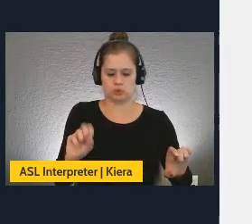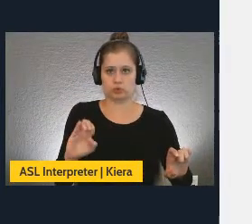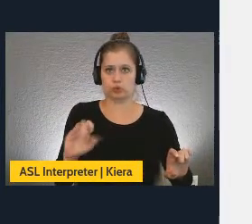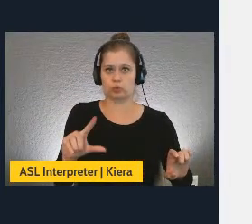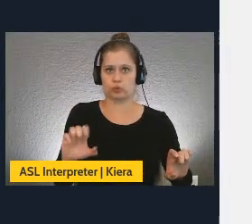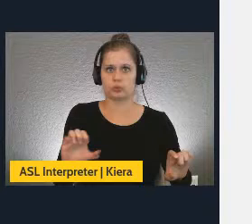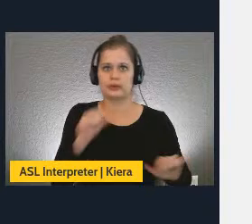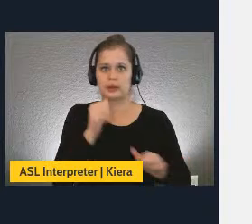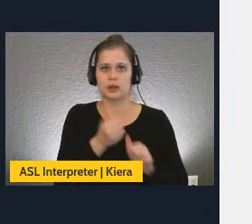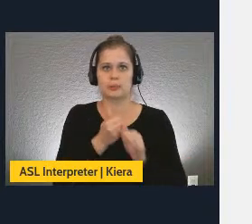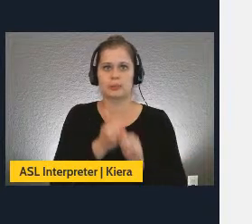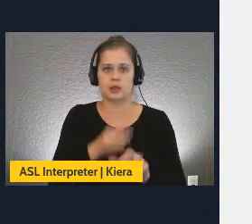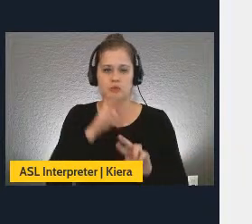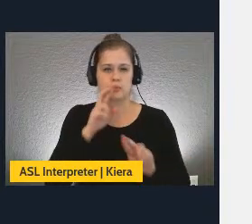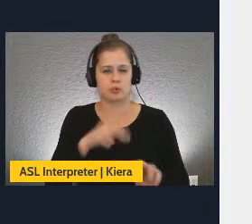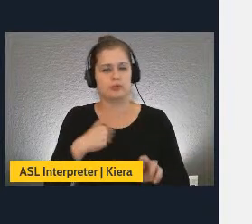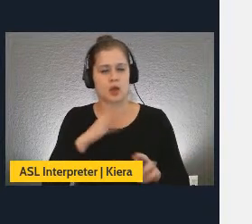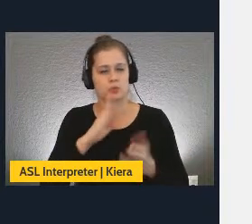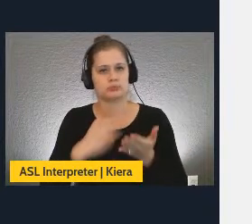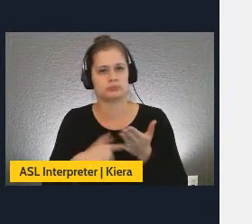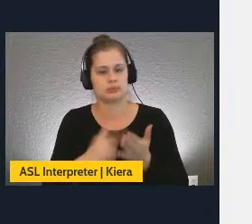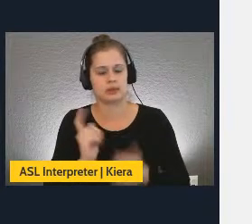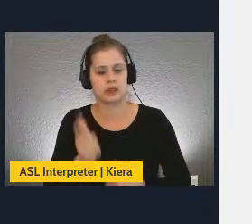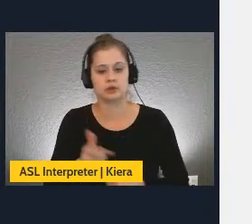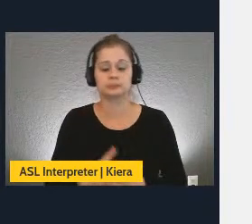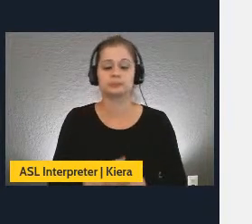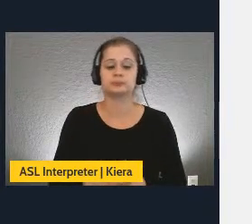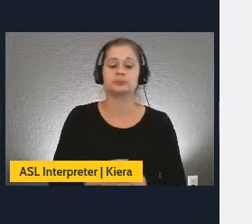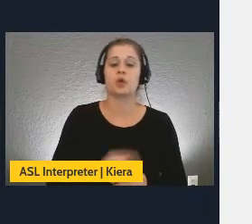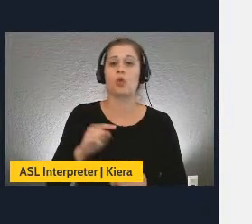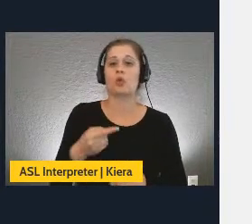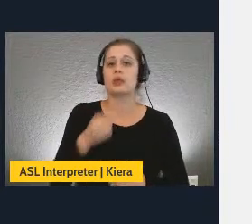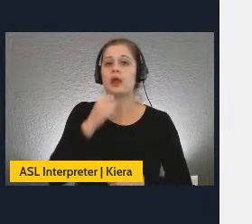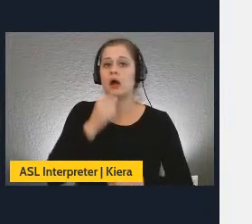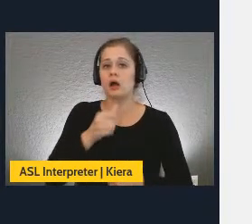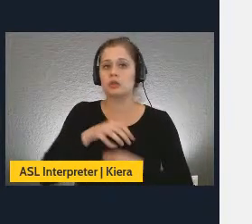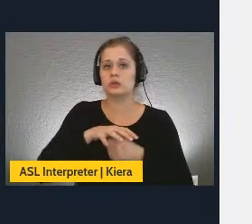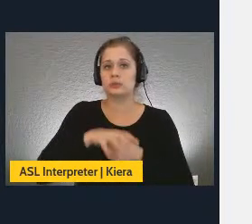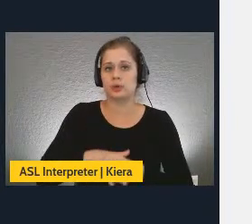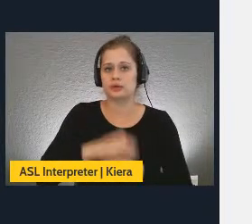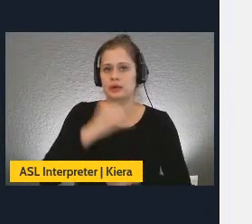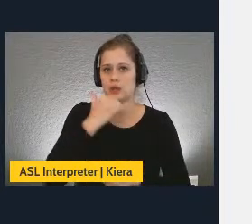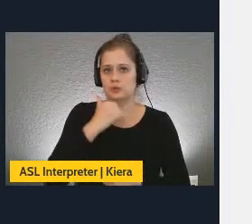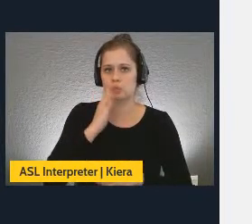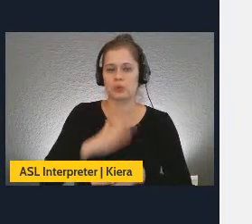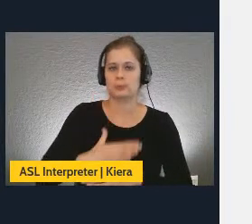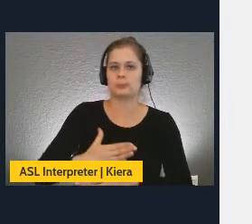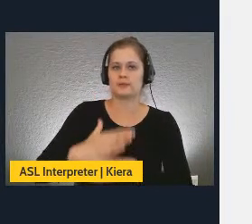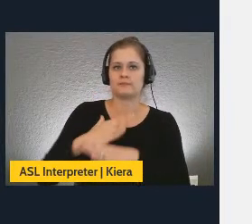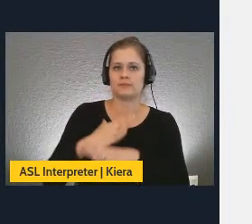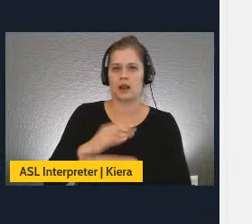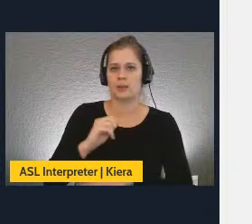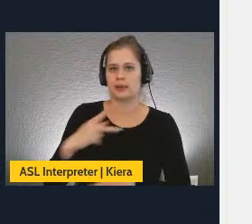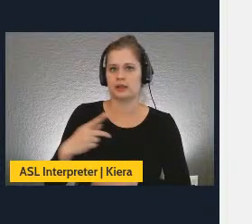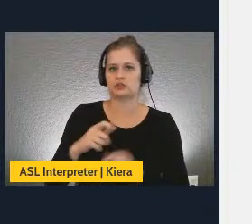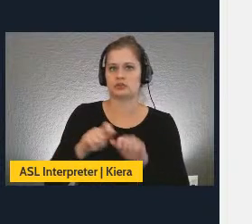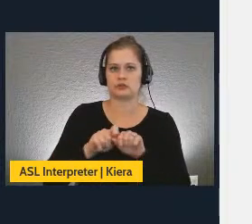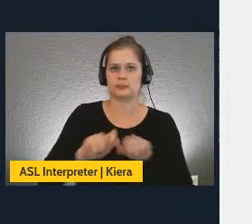upon later, but only unsuppressed errors will prevent applications from deploying with the CDK deploy